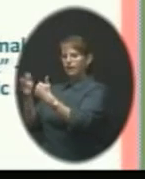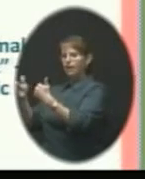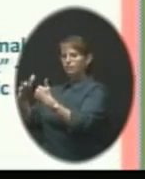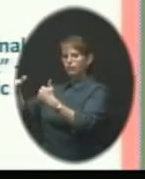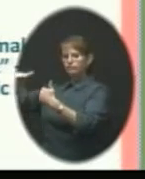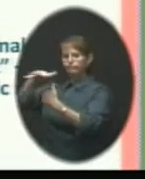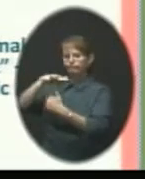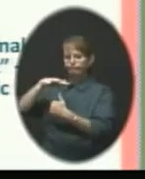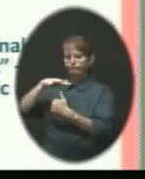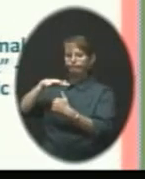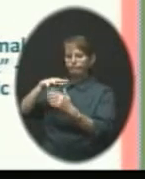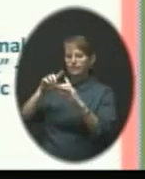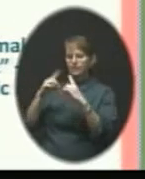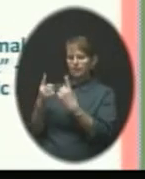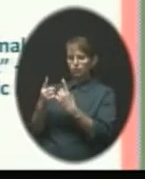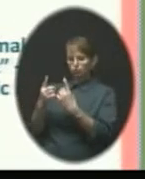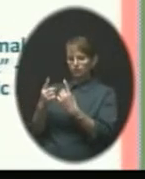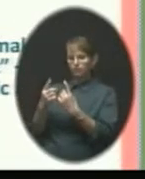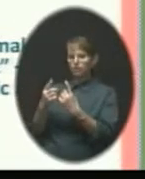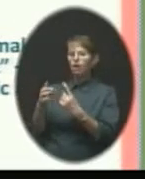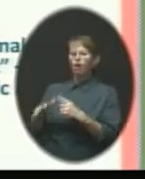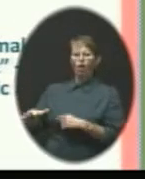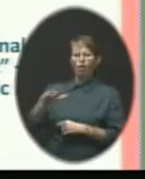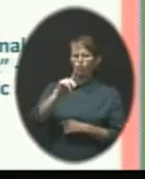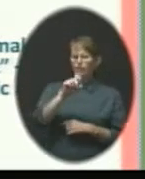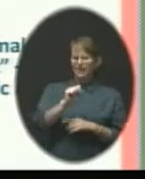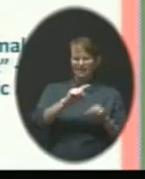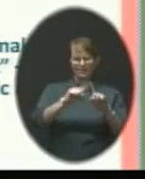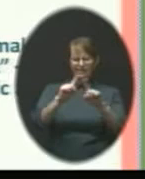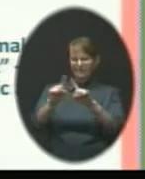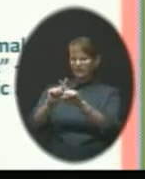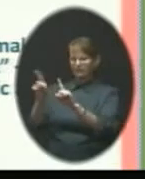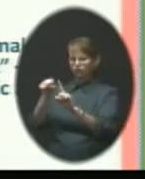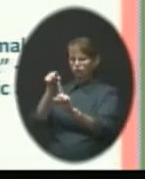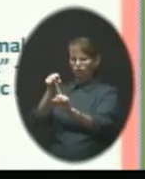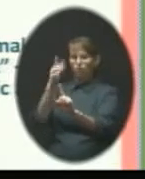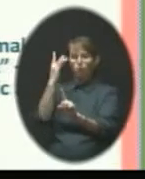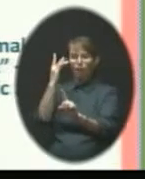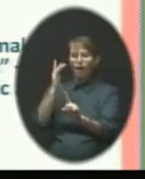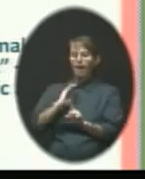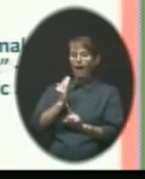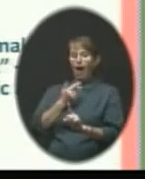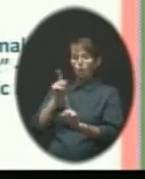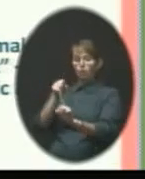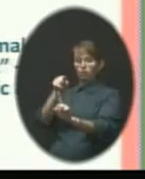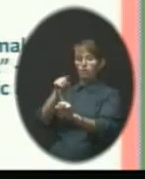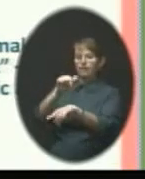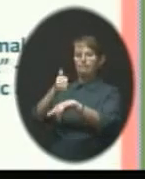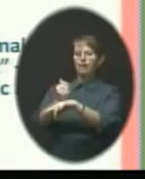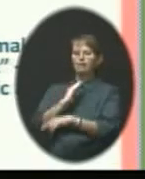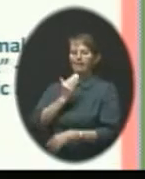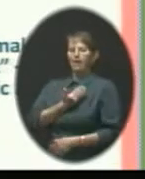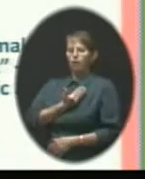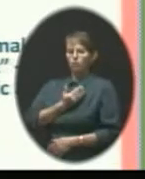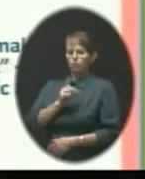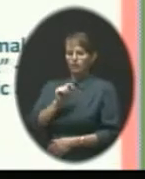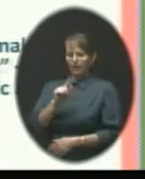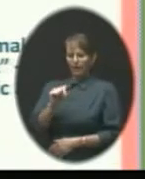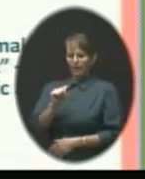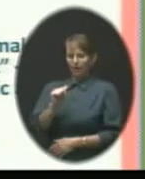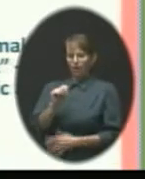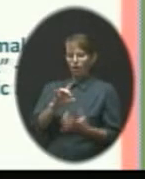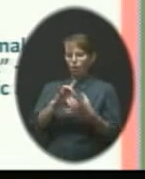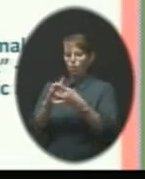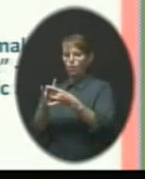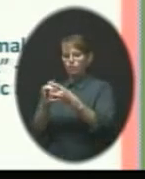the state because those targets are based specifically on our data and on the new system. In